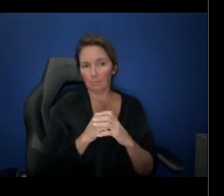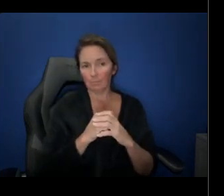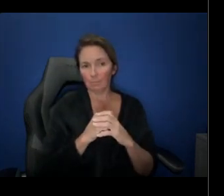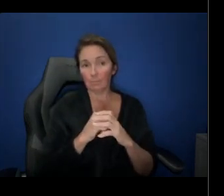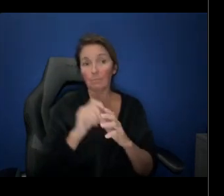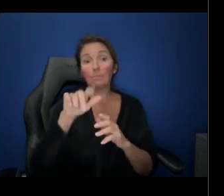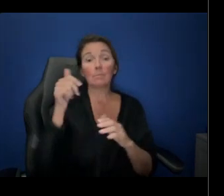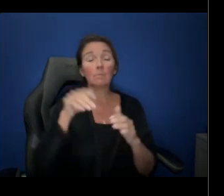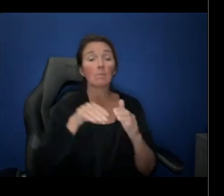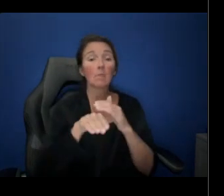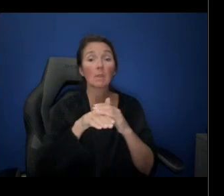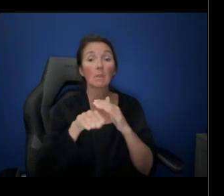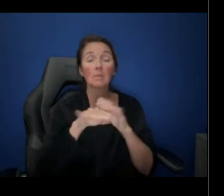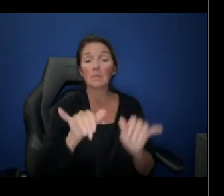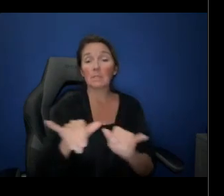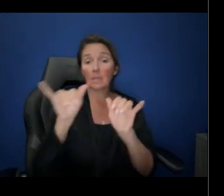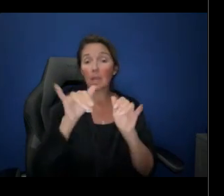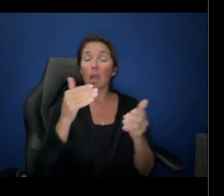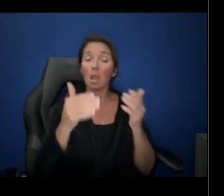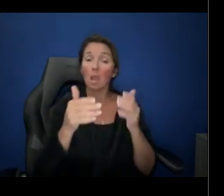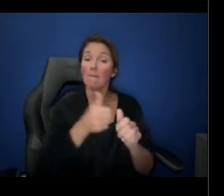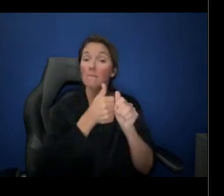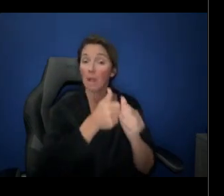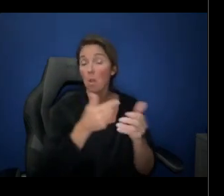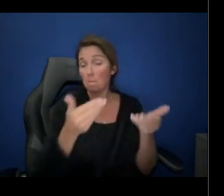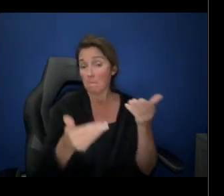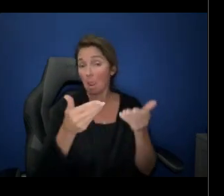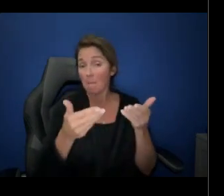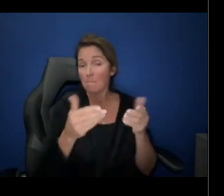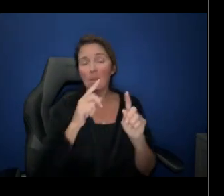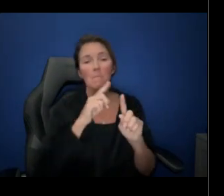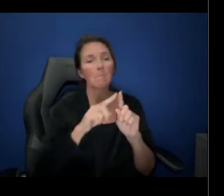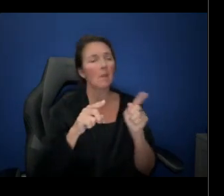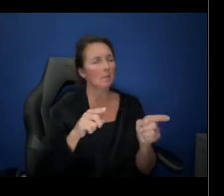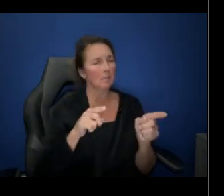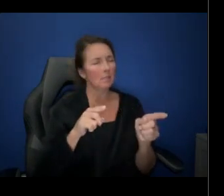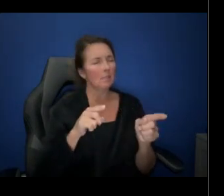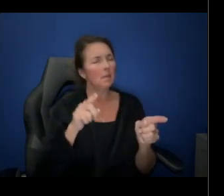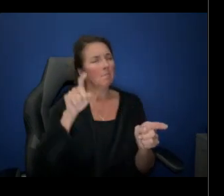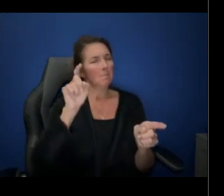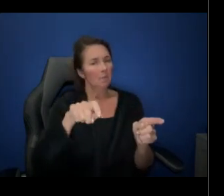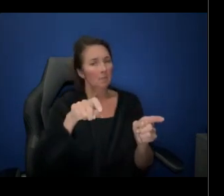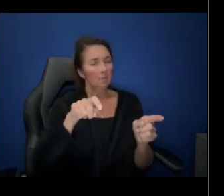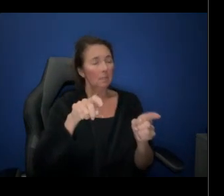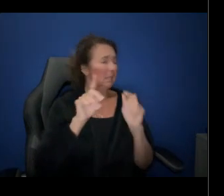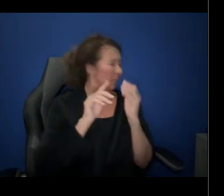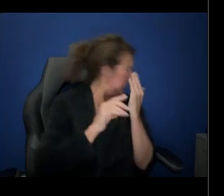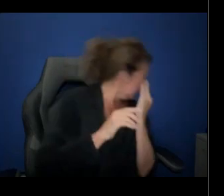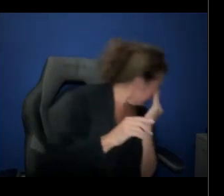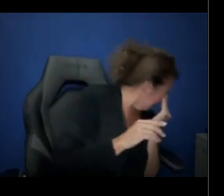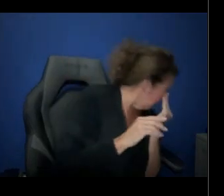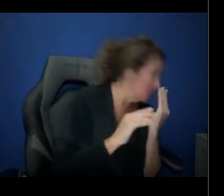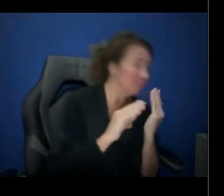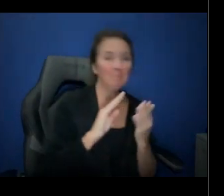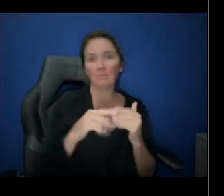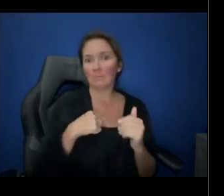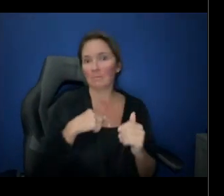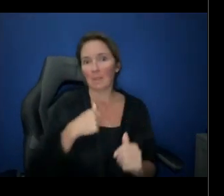Other accessibility standards may be followed, but they must be as